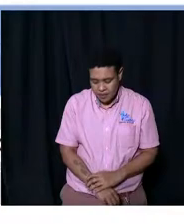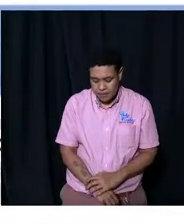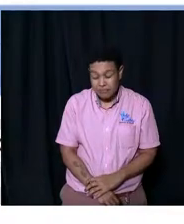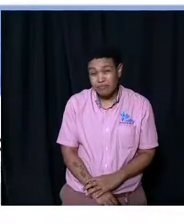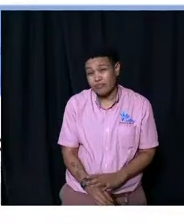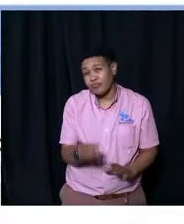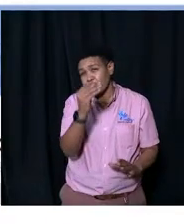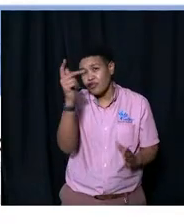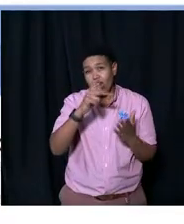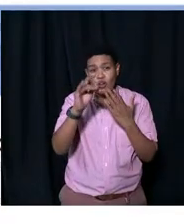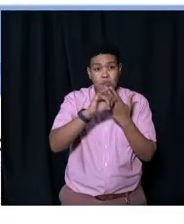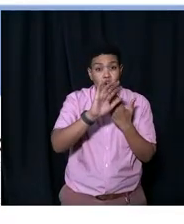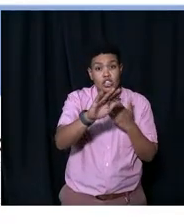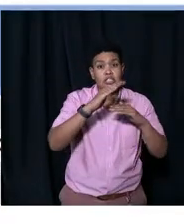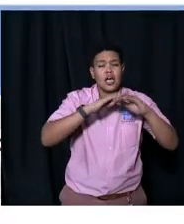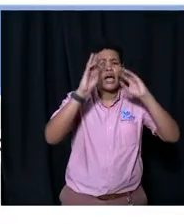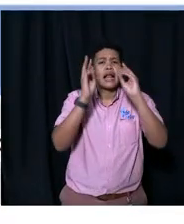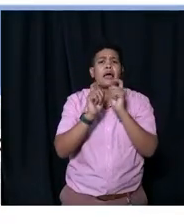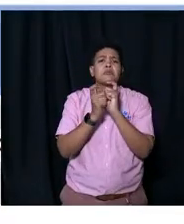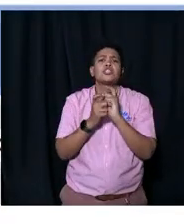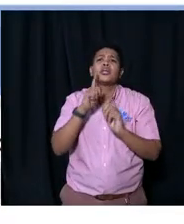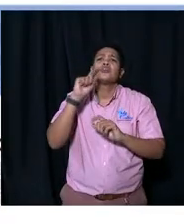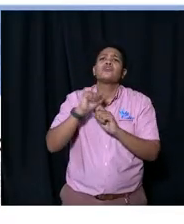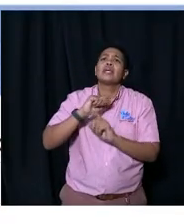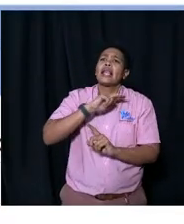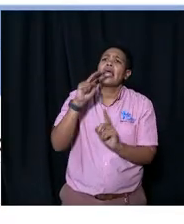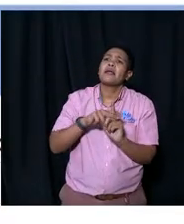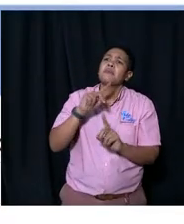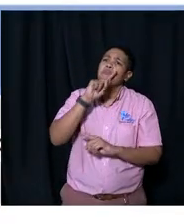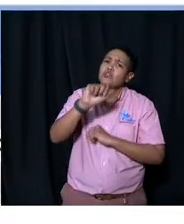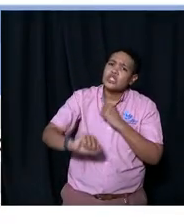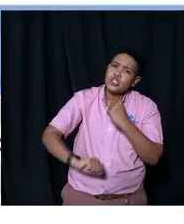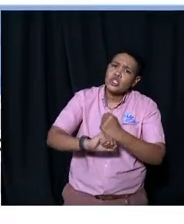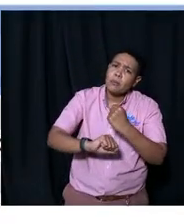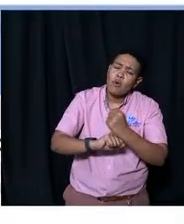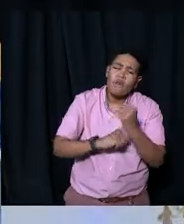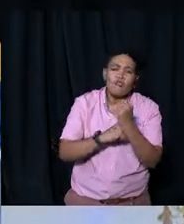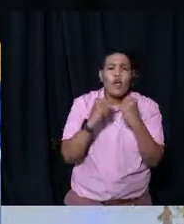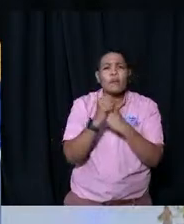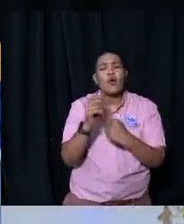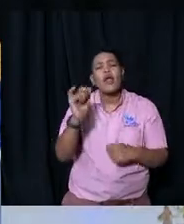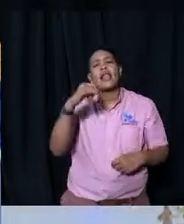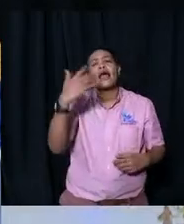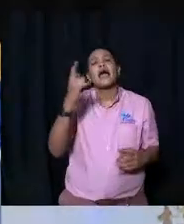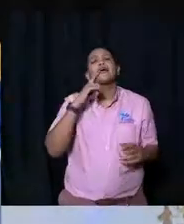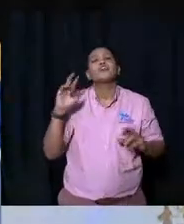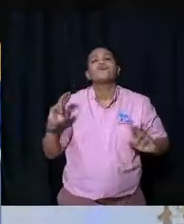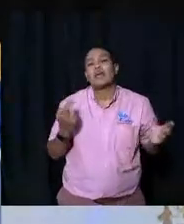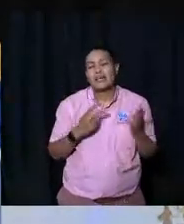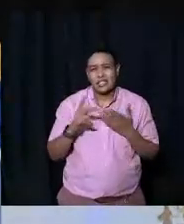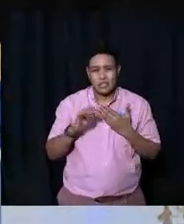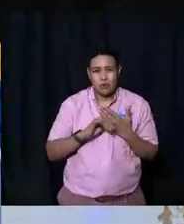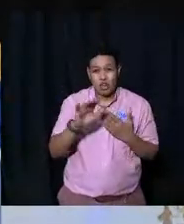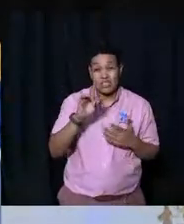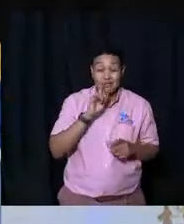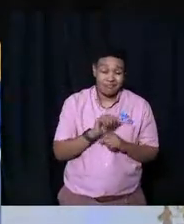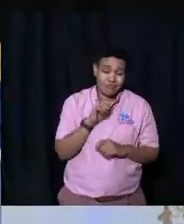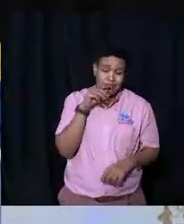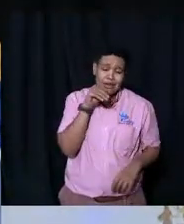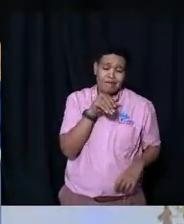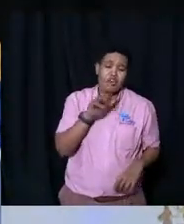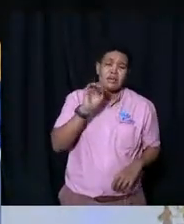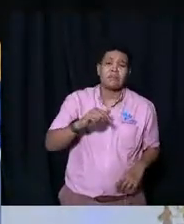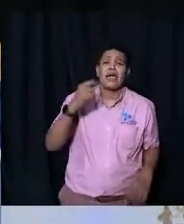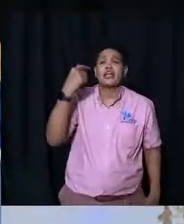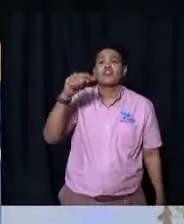So a few projects on climate change are being implemented to support the framework, such as the readiness projects, which are being funded by